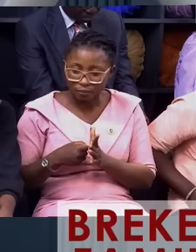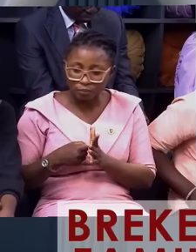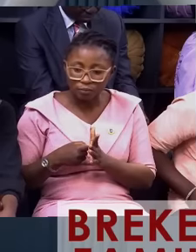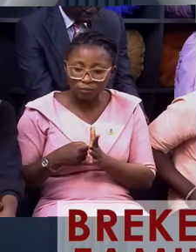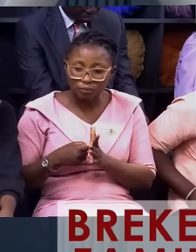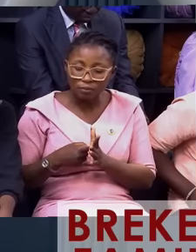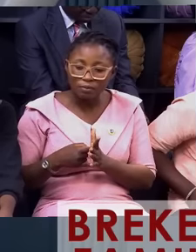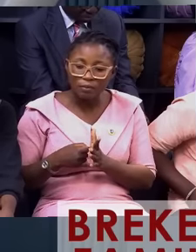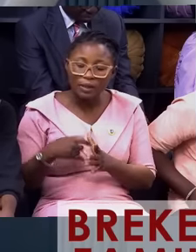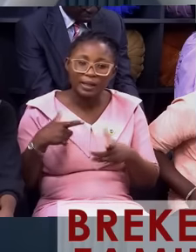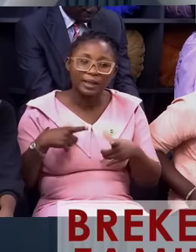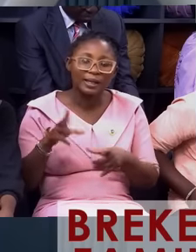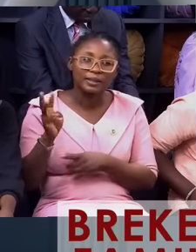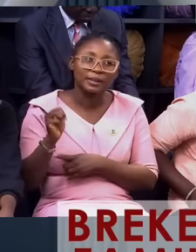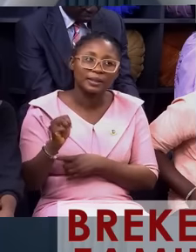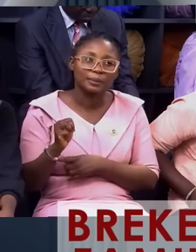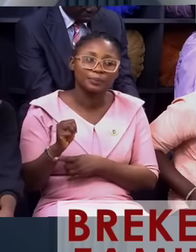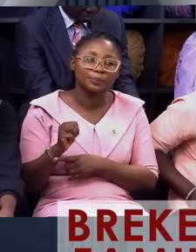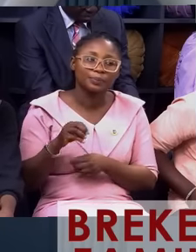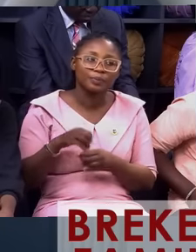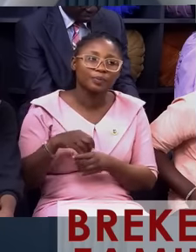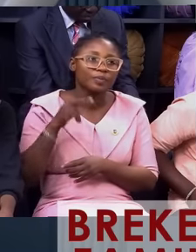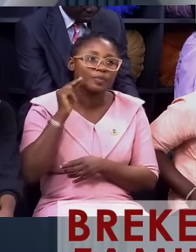okay them